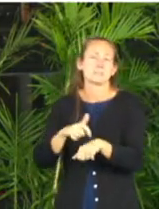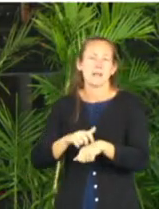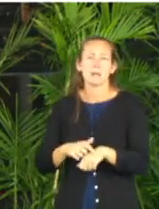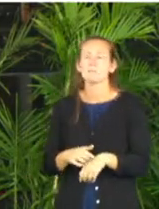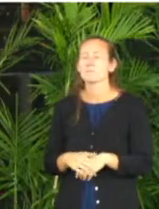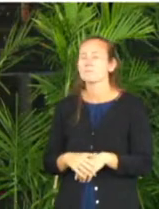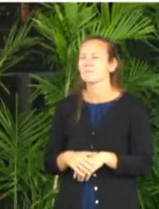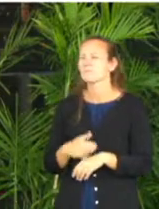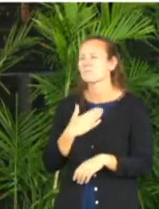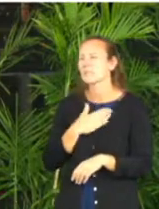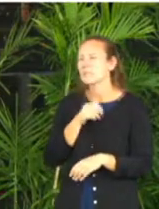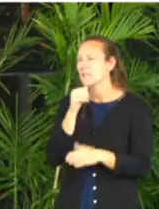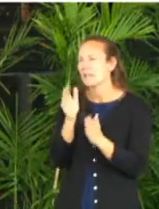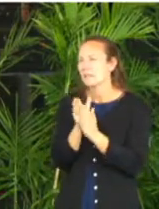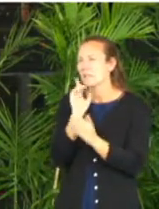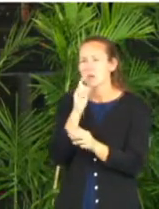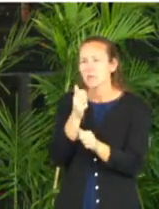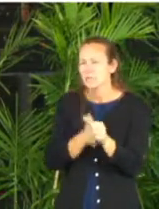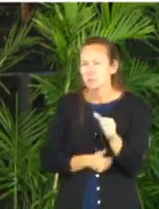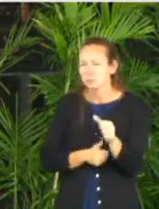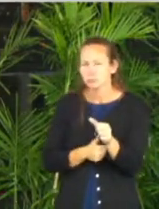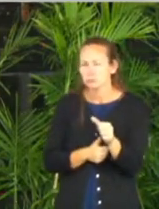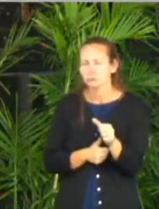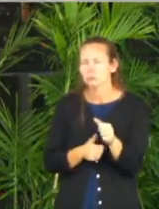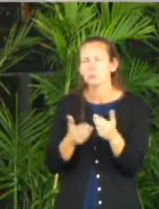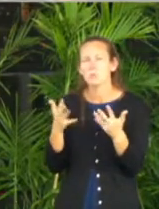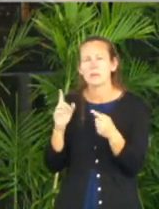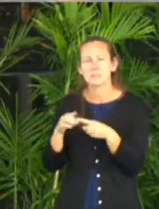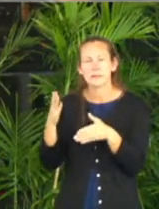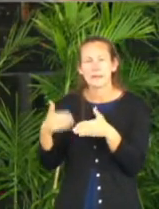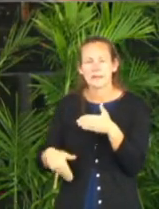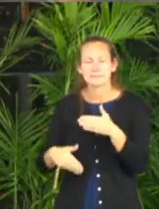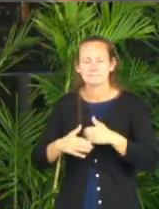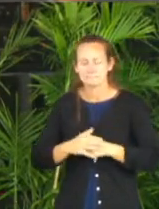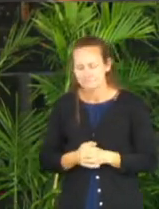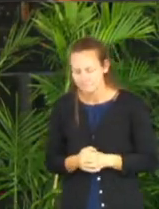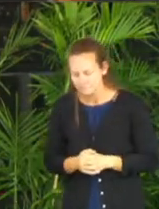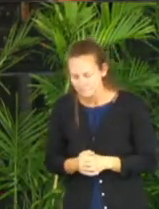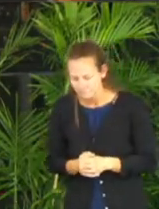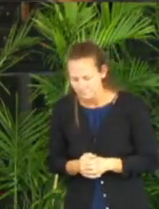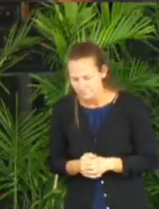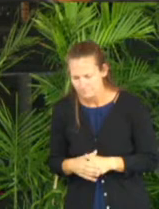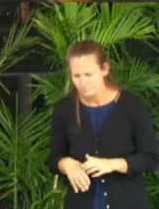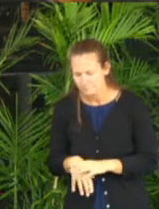please hold your applause until all of the students have been recognized.